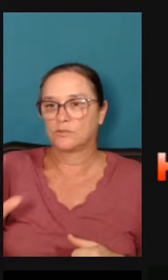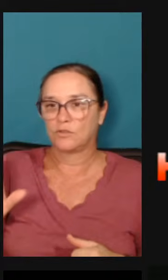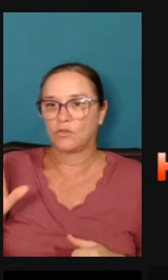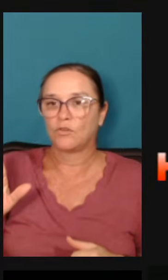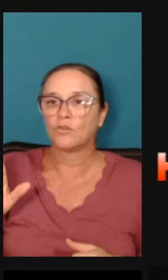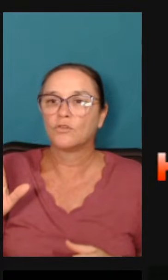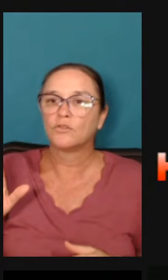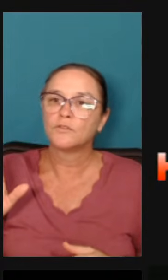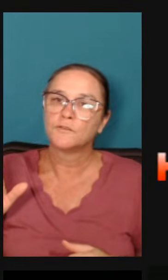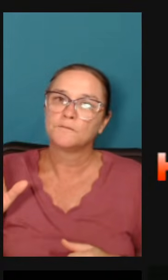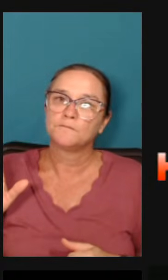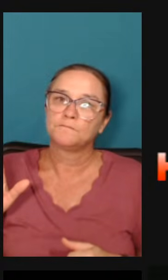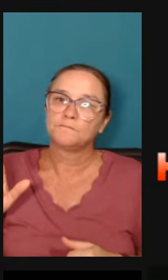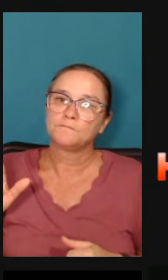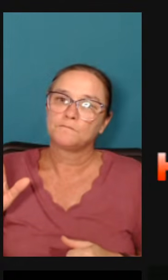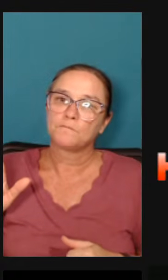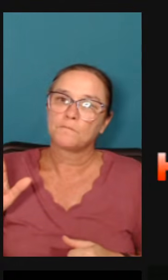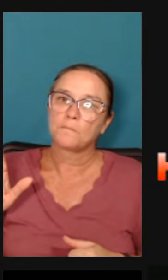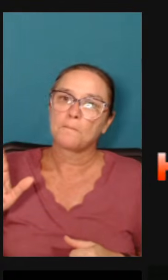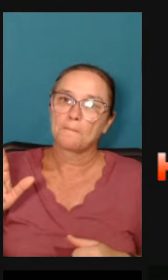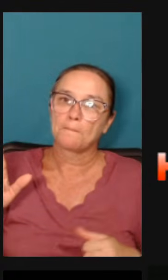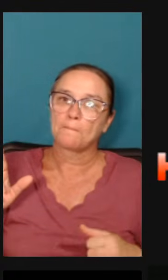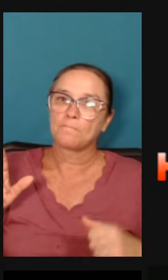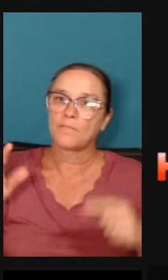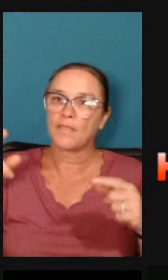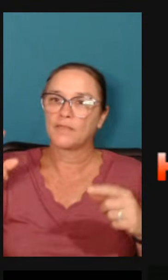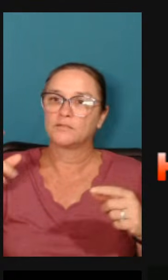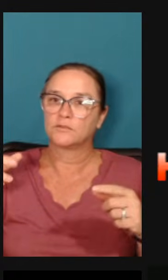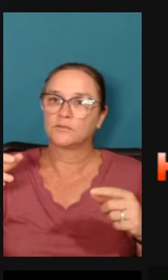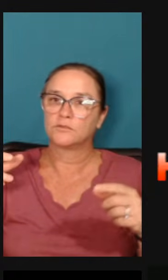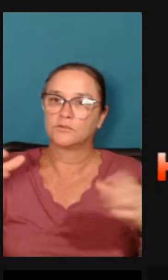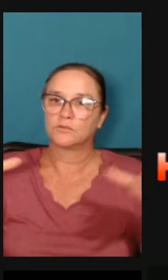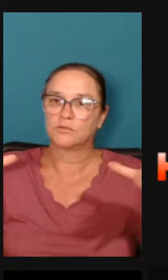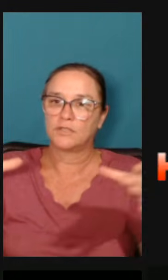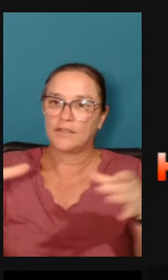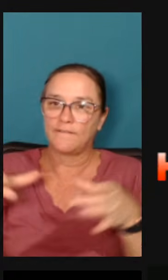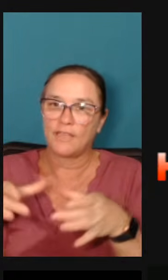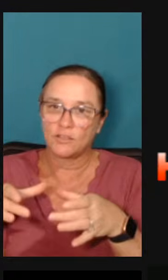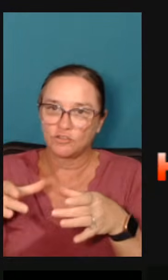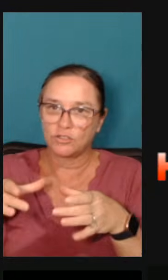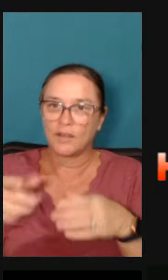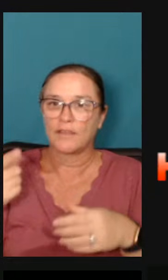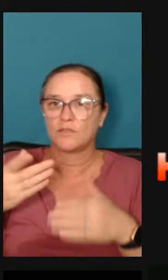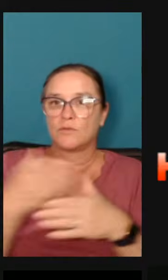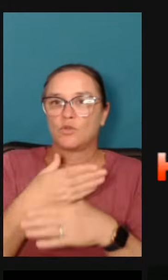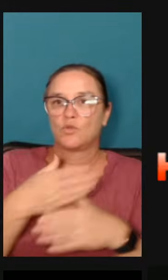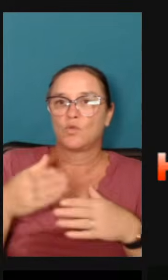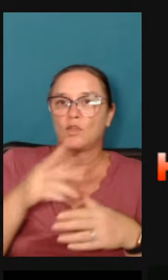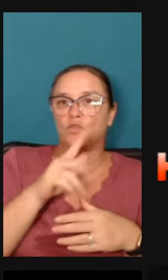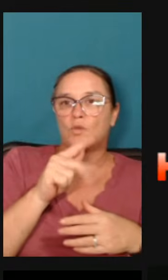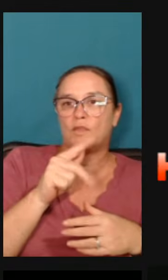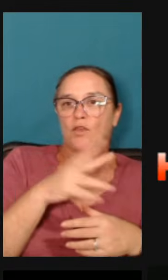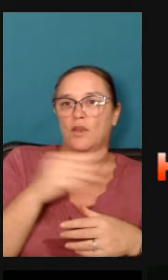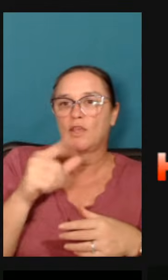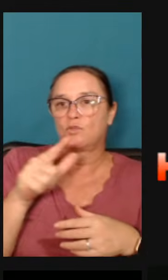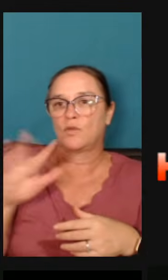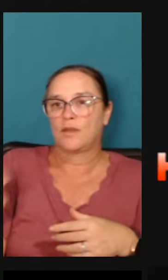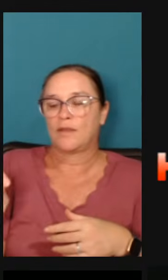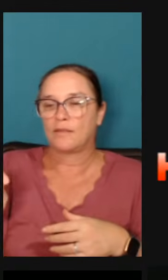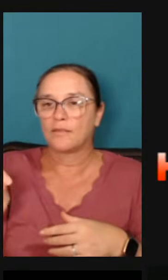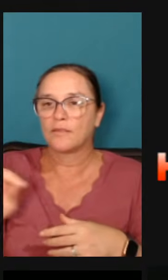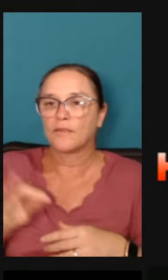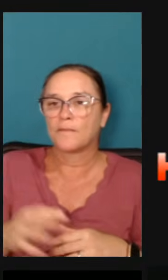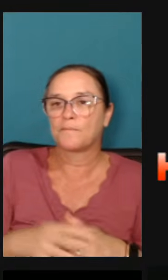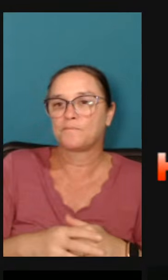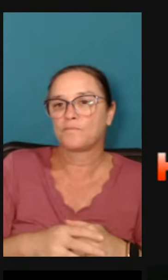deflation across the episode. This is taken between the 23rd and 29th, so it catches our main deflation pulse. And